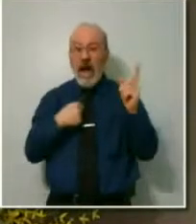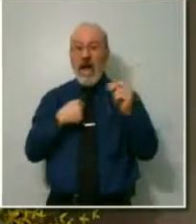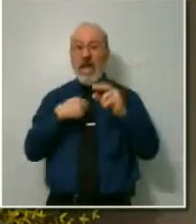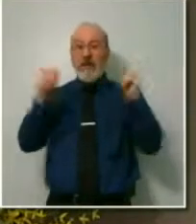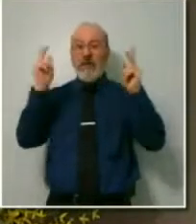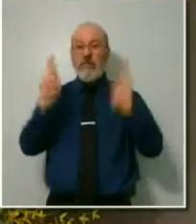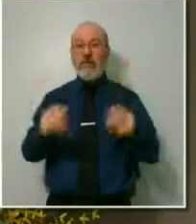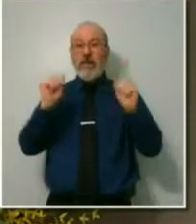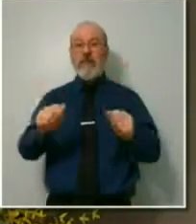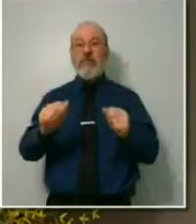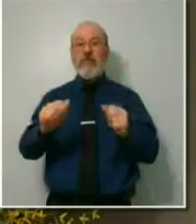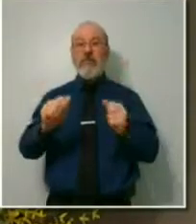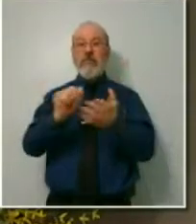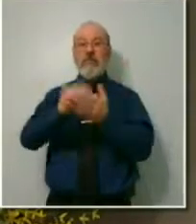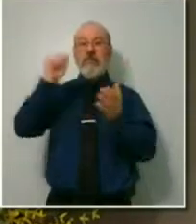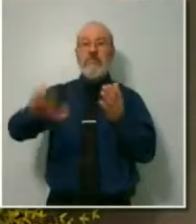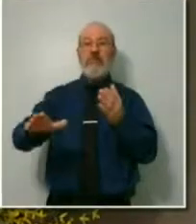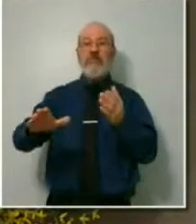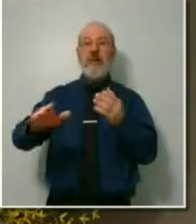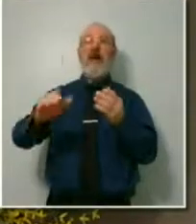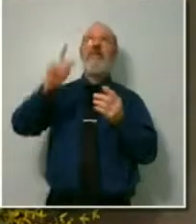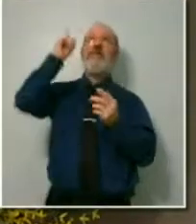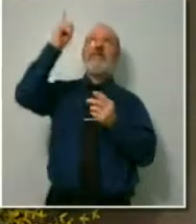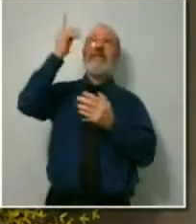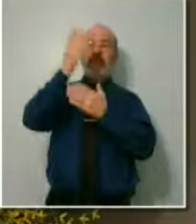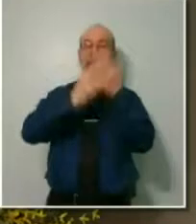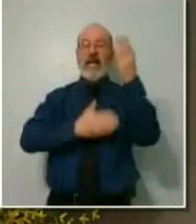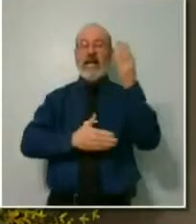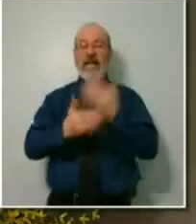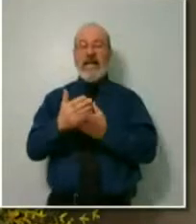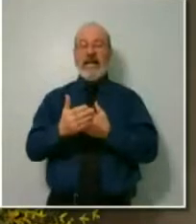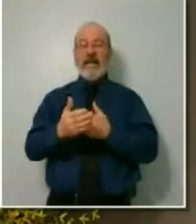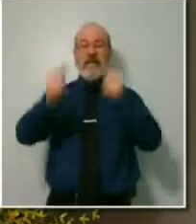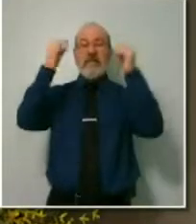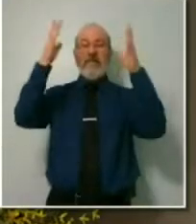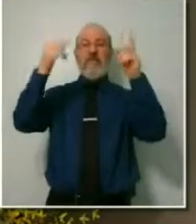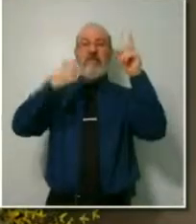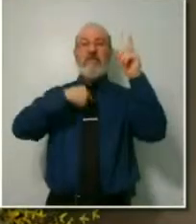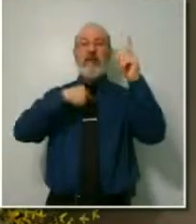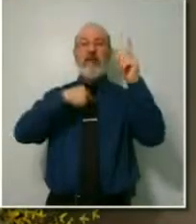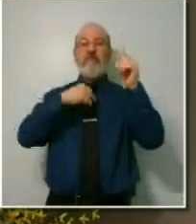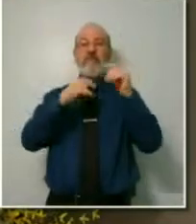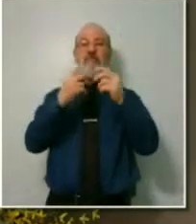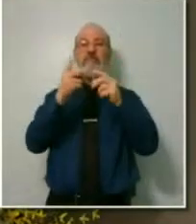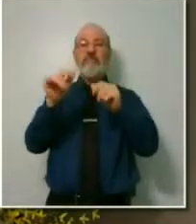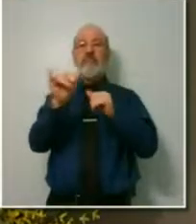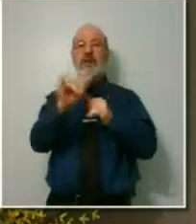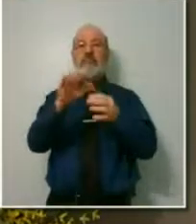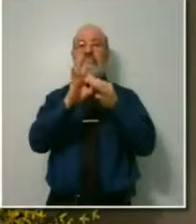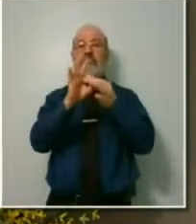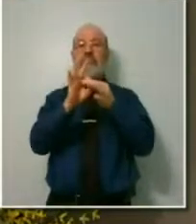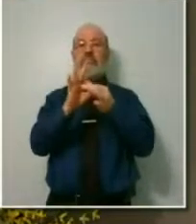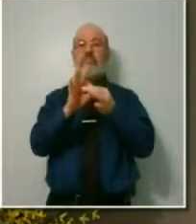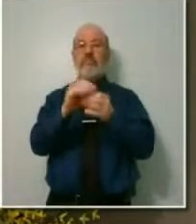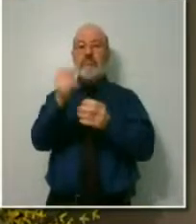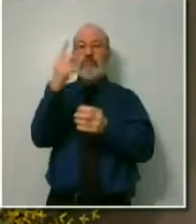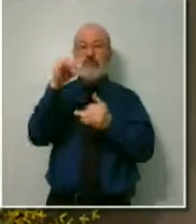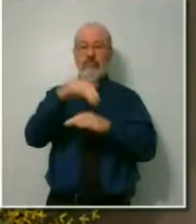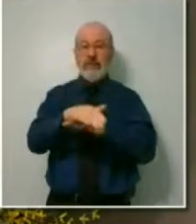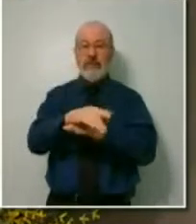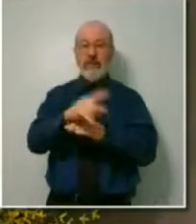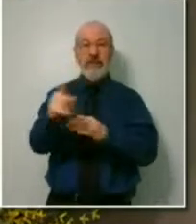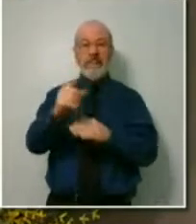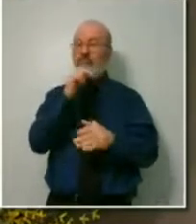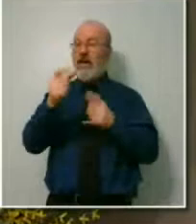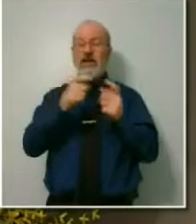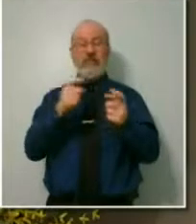to pluck you out of his hand. My Father and I are one. So are you getting it tonight, folks? You're not in control. I'm